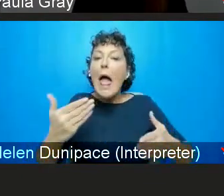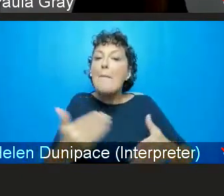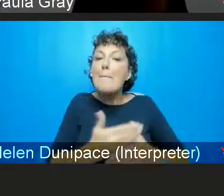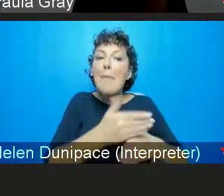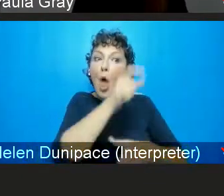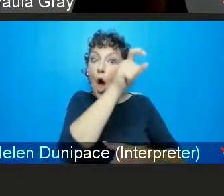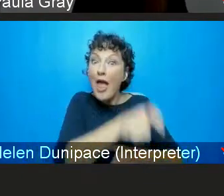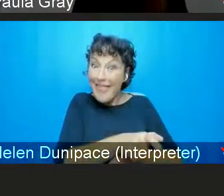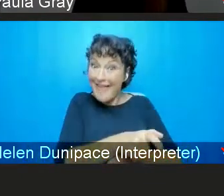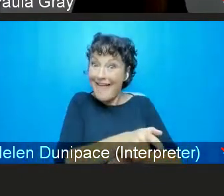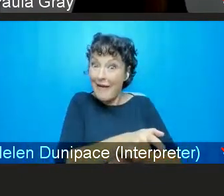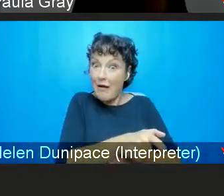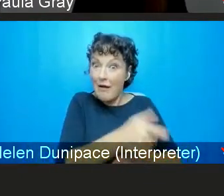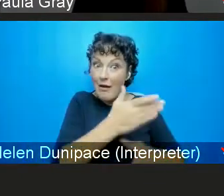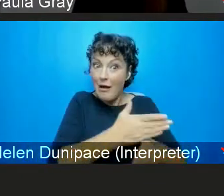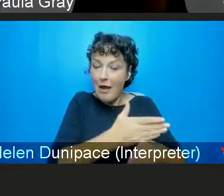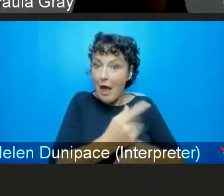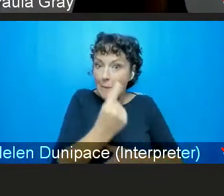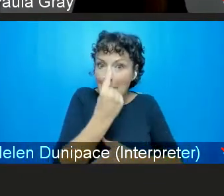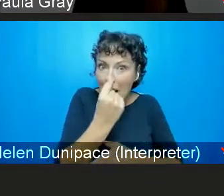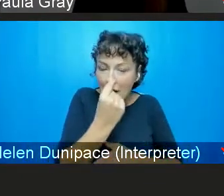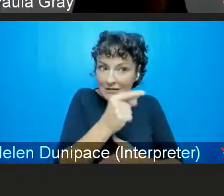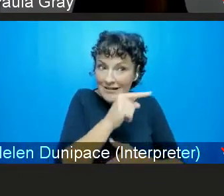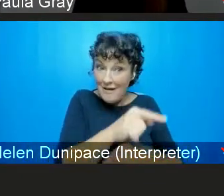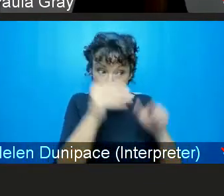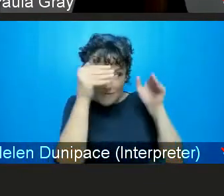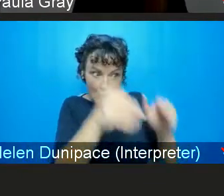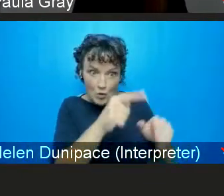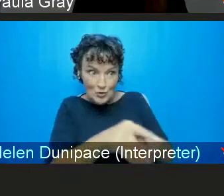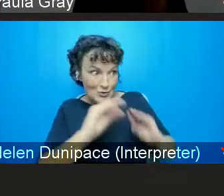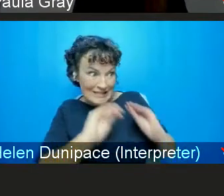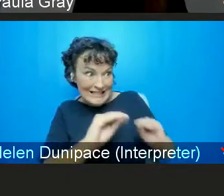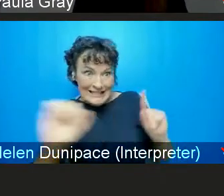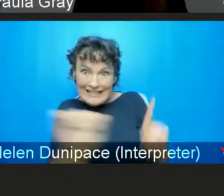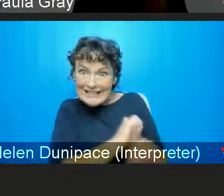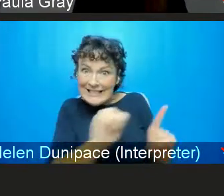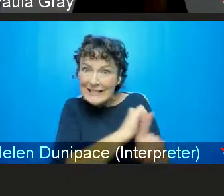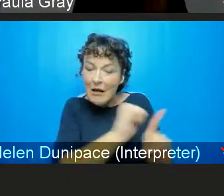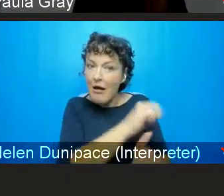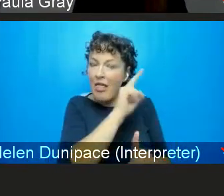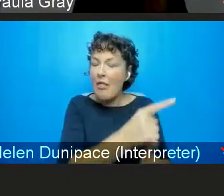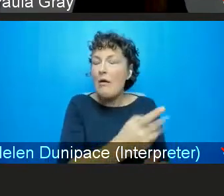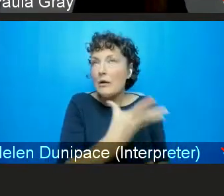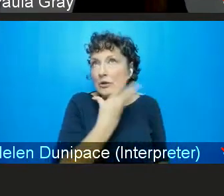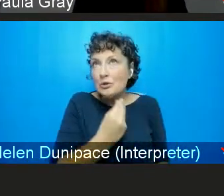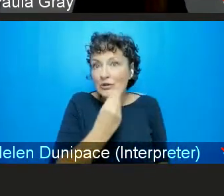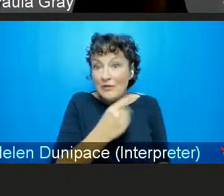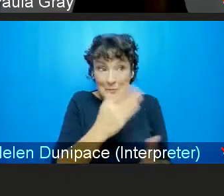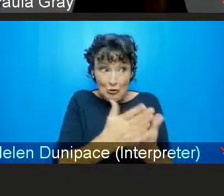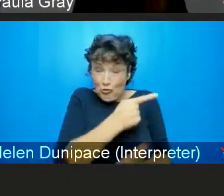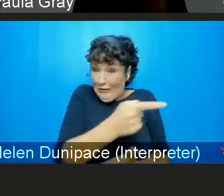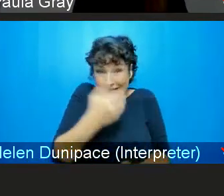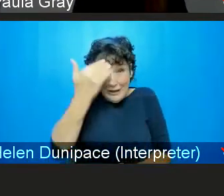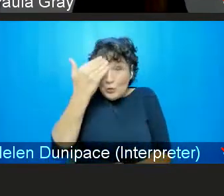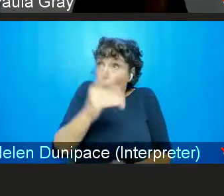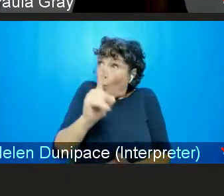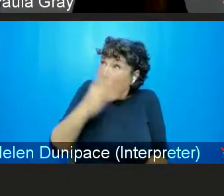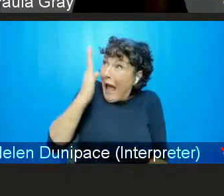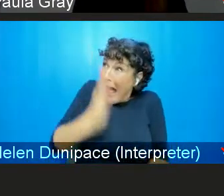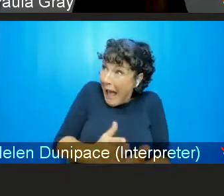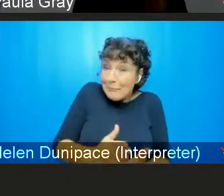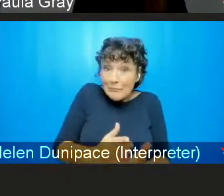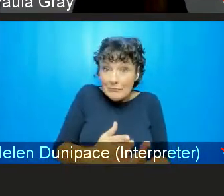you know, not having information and not being, you know, really aware of what the real issues are. I think